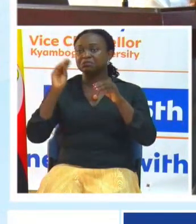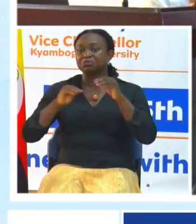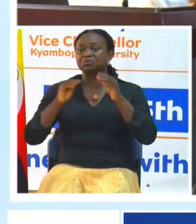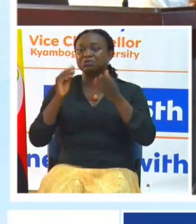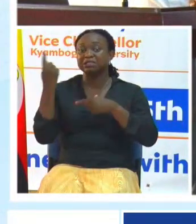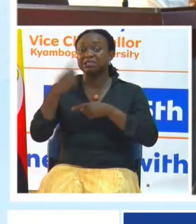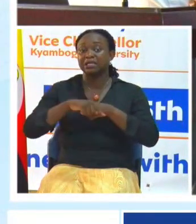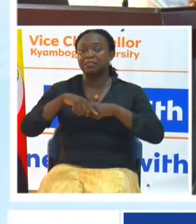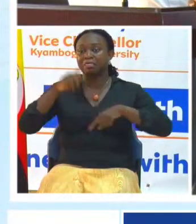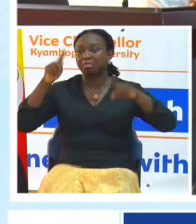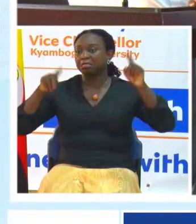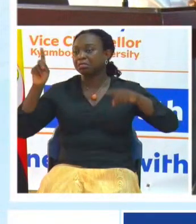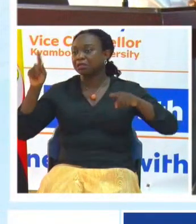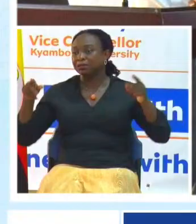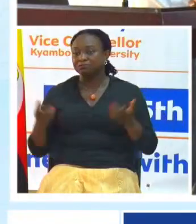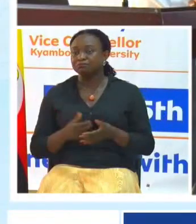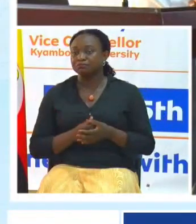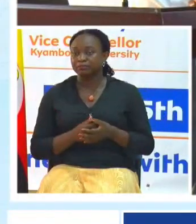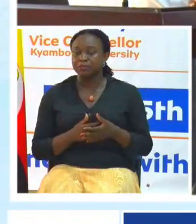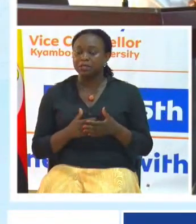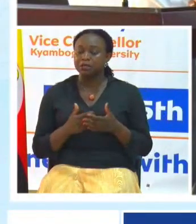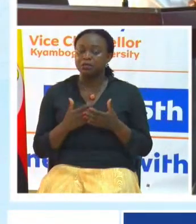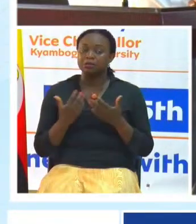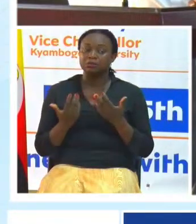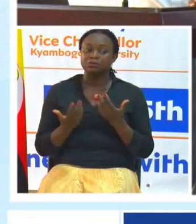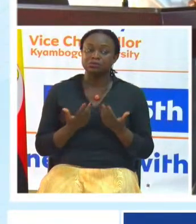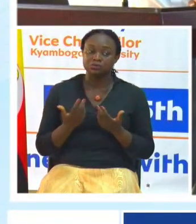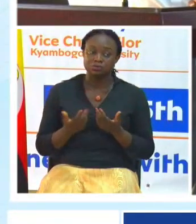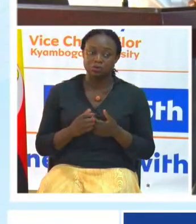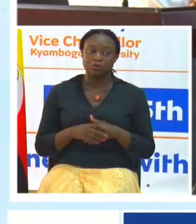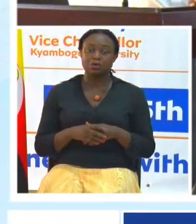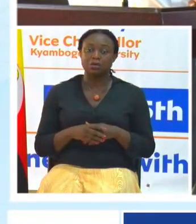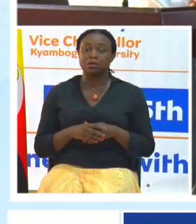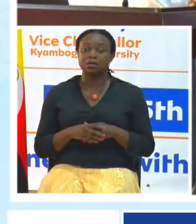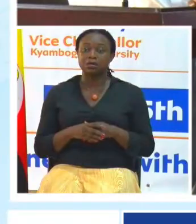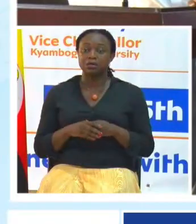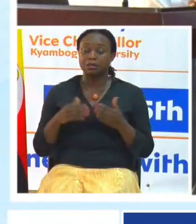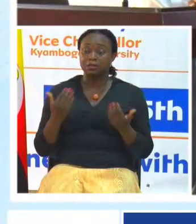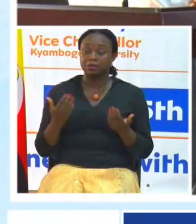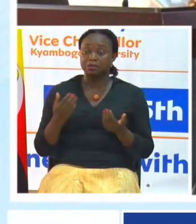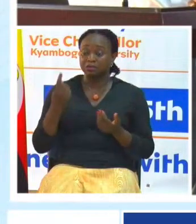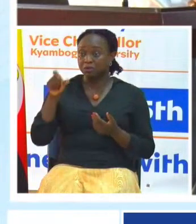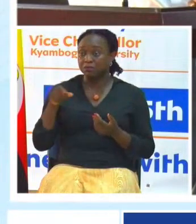dates. So I see Asa has joined.